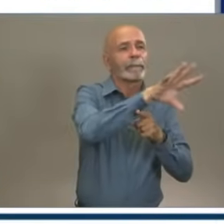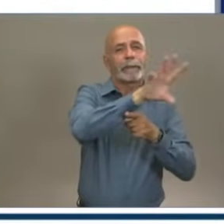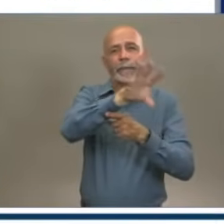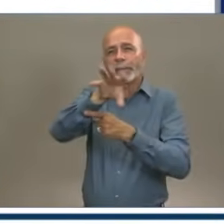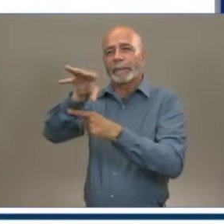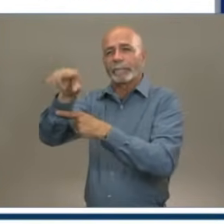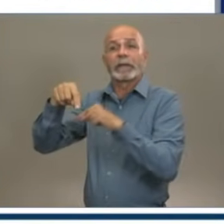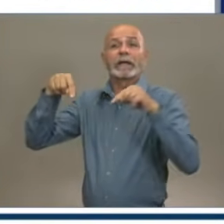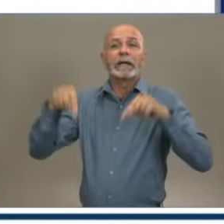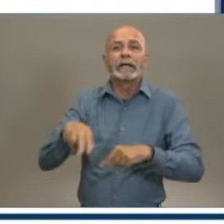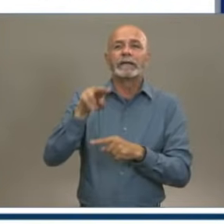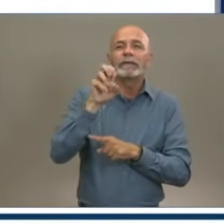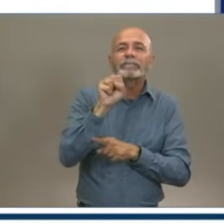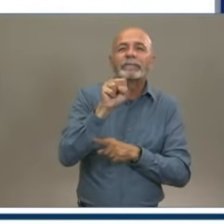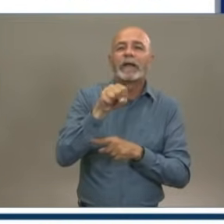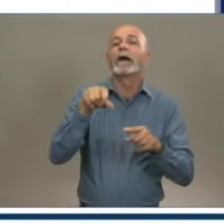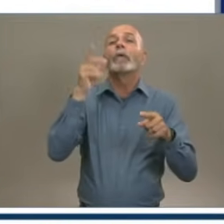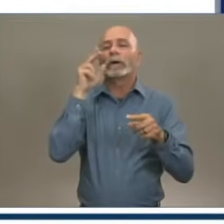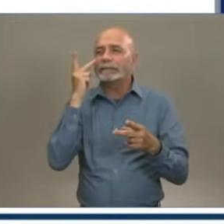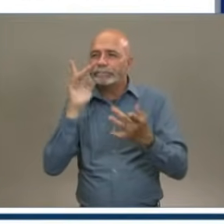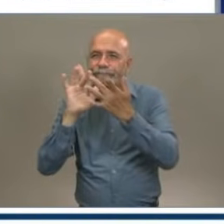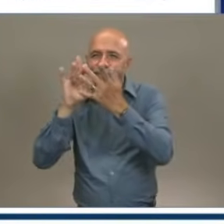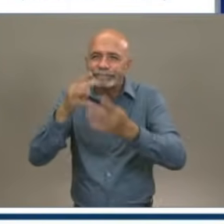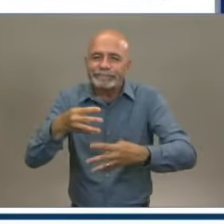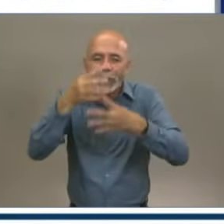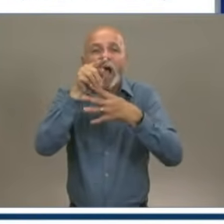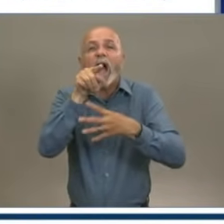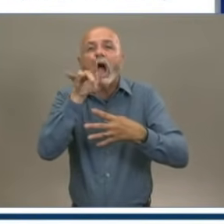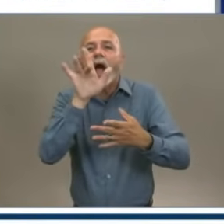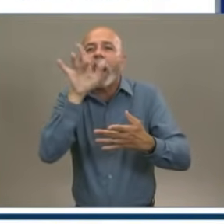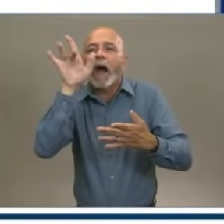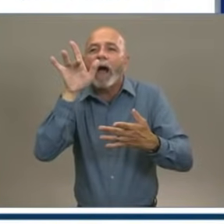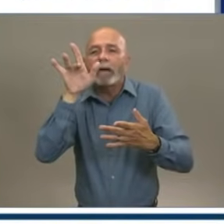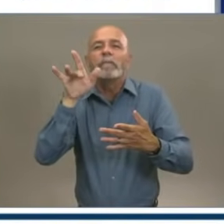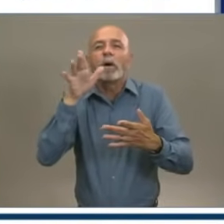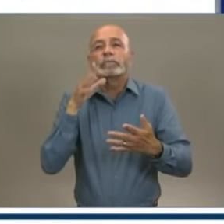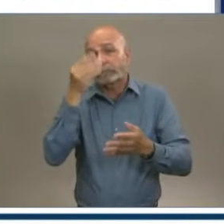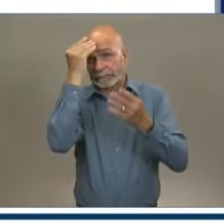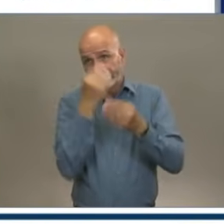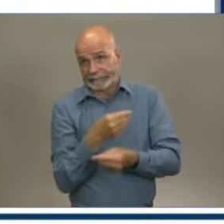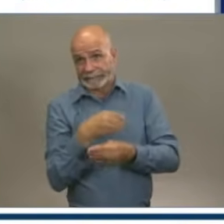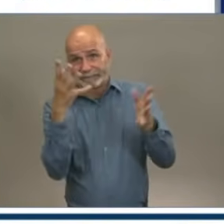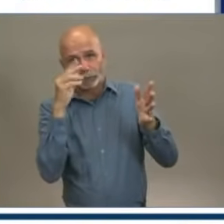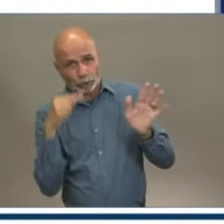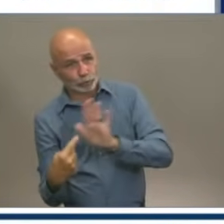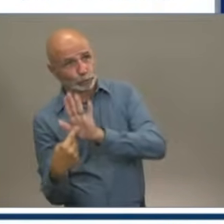and share it with friends and family, and I'm proud to share that with you here today.